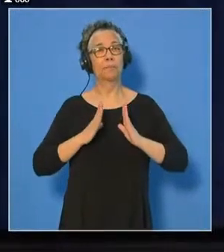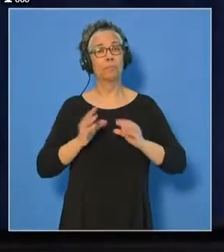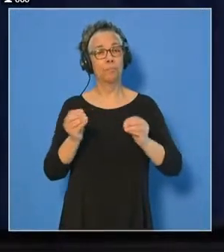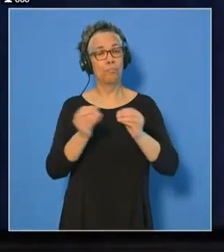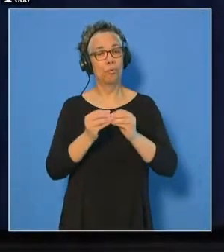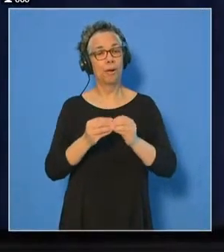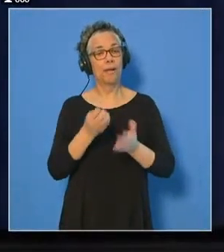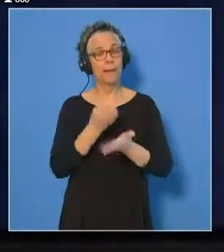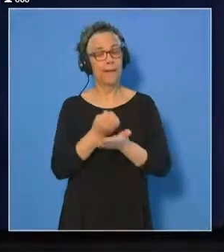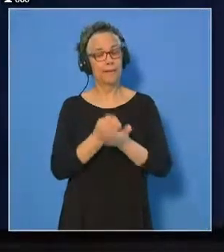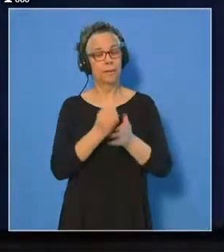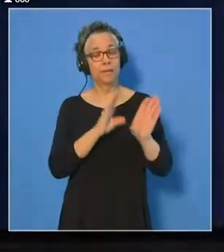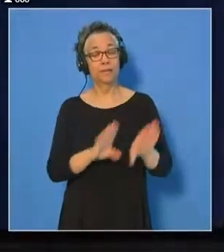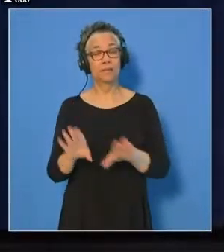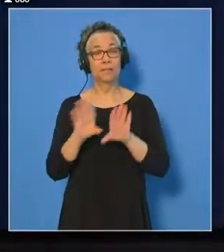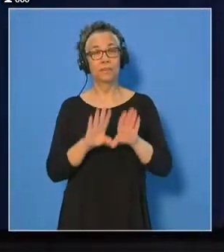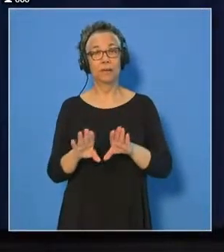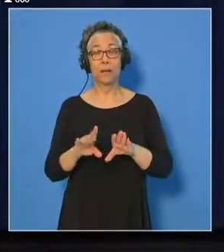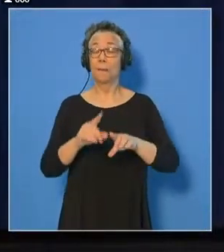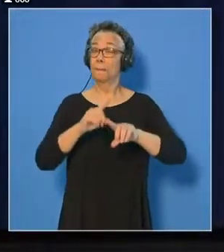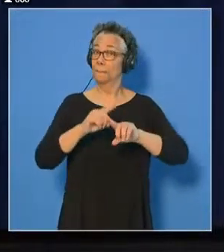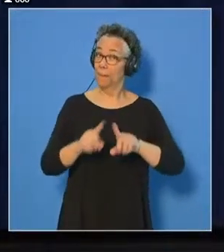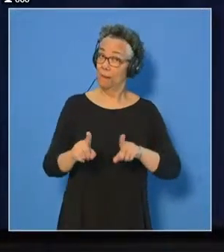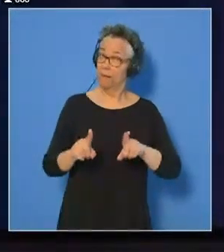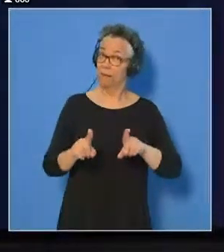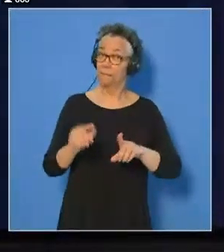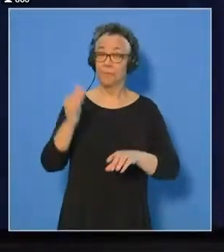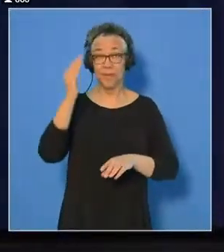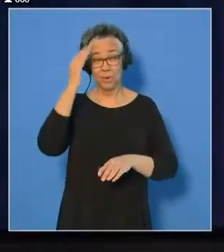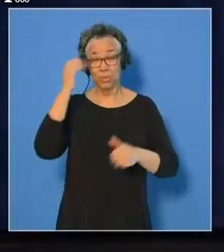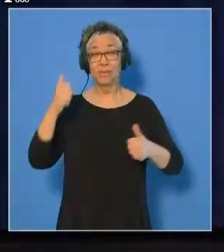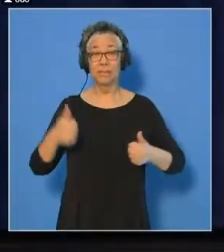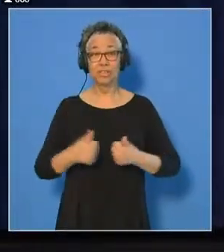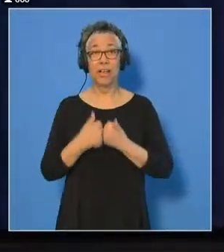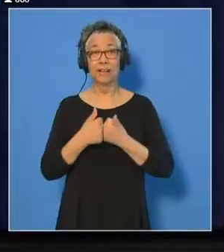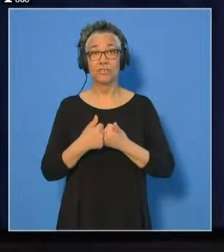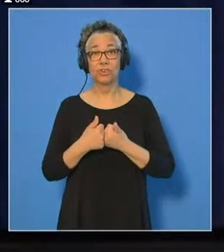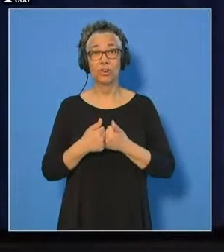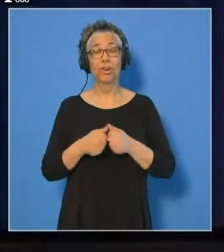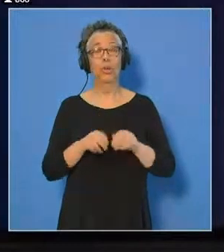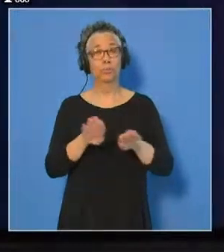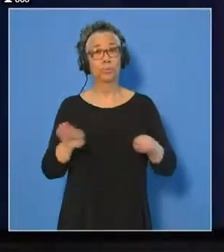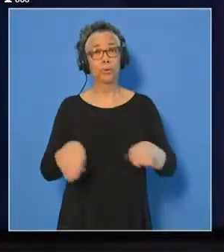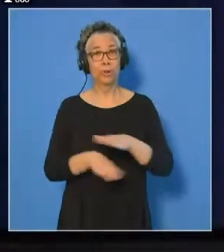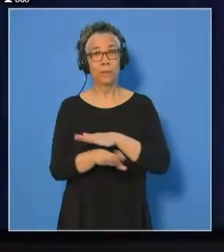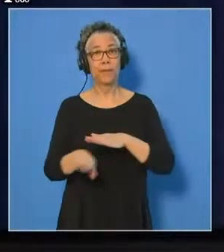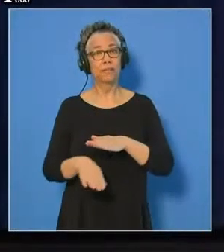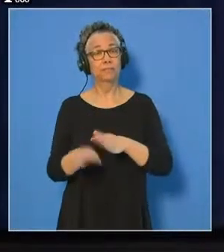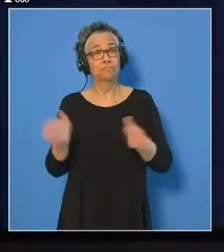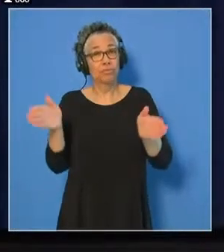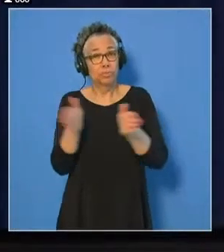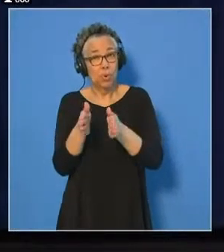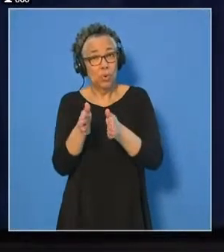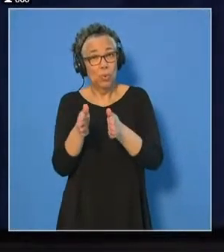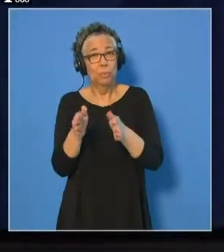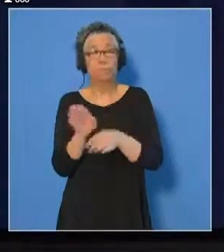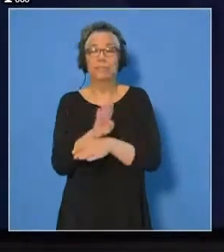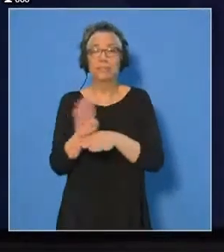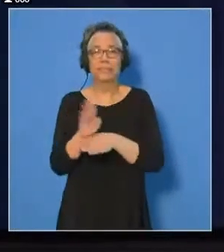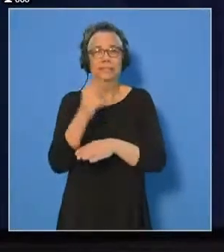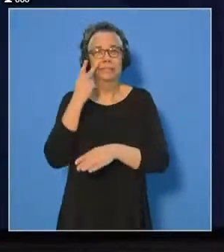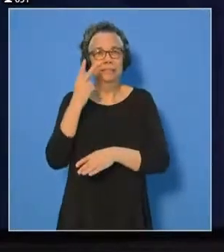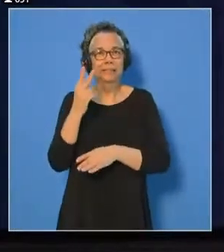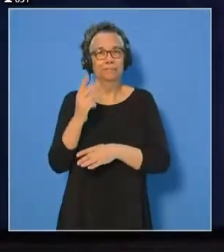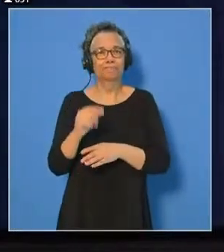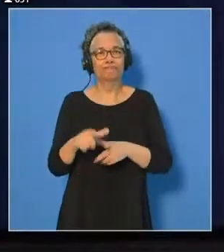activity. However, I do recognize the challenge of Bermuda-based small businesses when they see courier